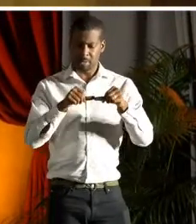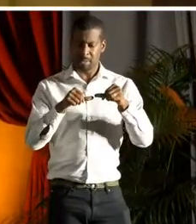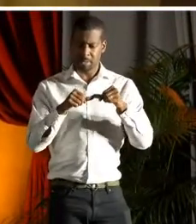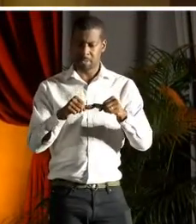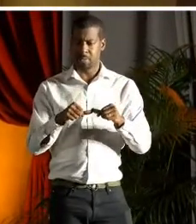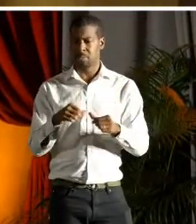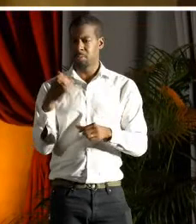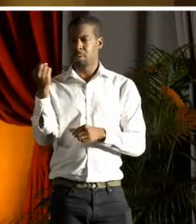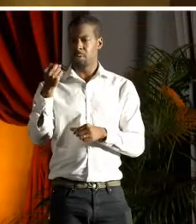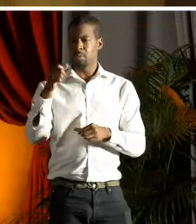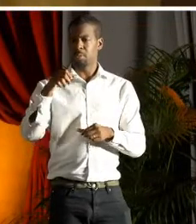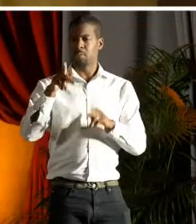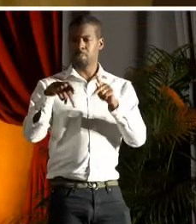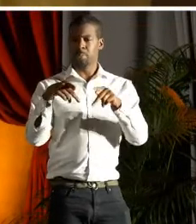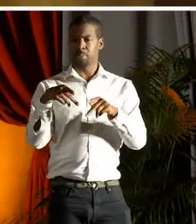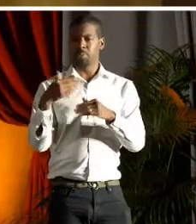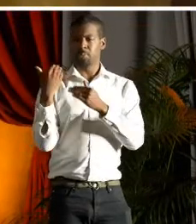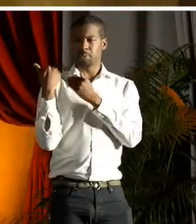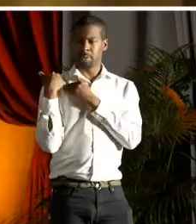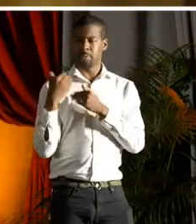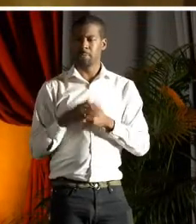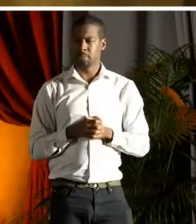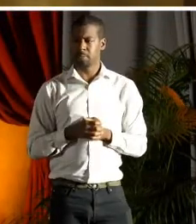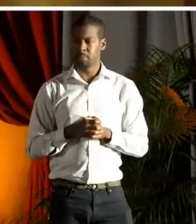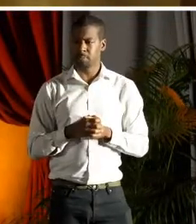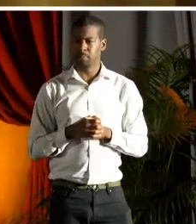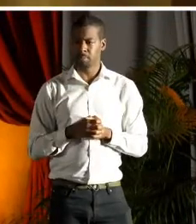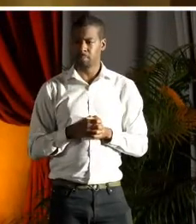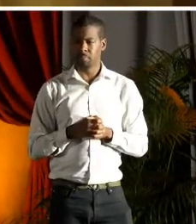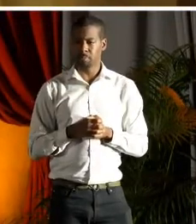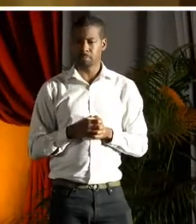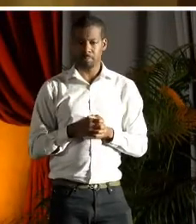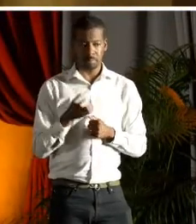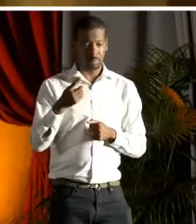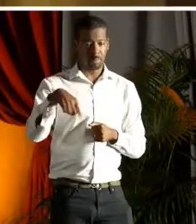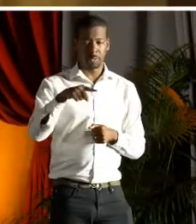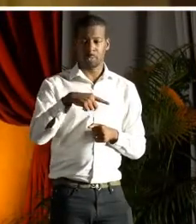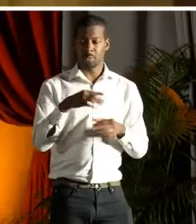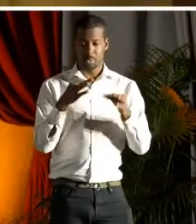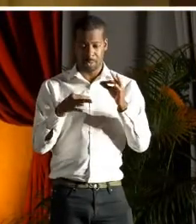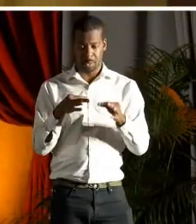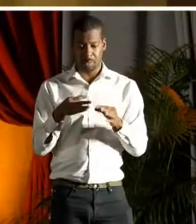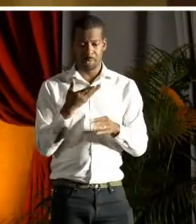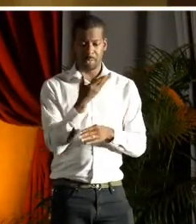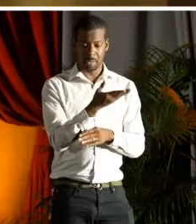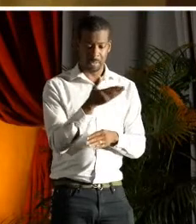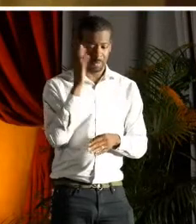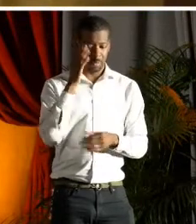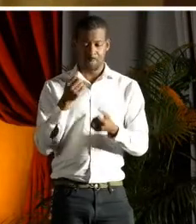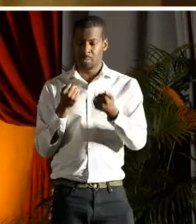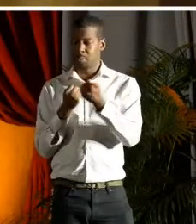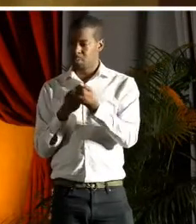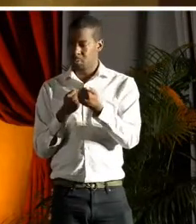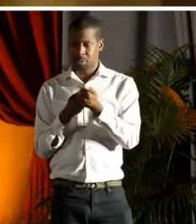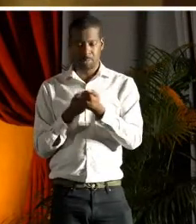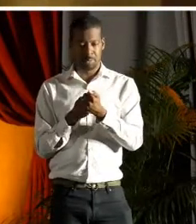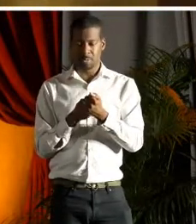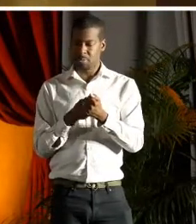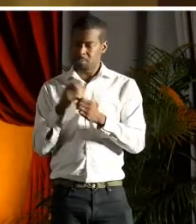people accountable. And that those of us who will be in the courts with them will support them to the